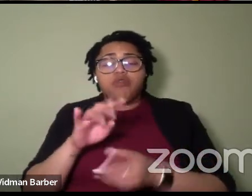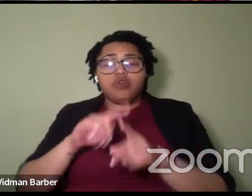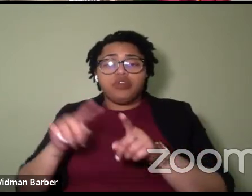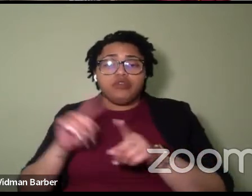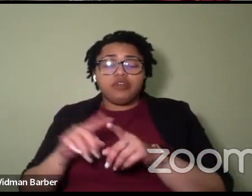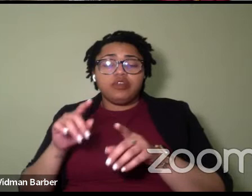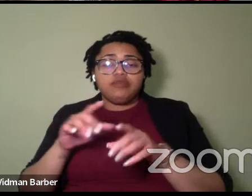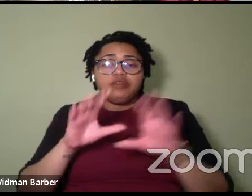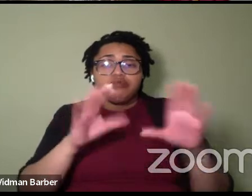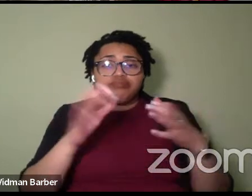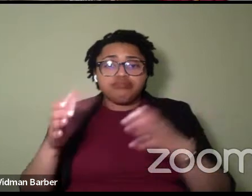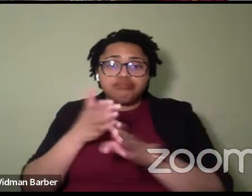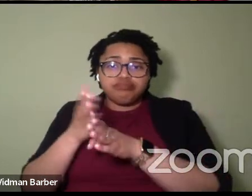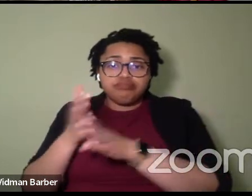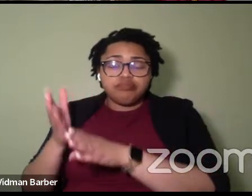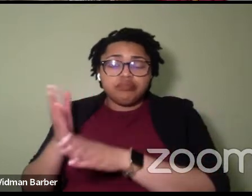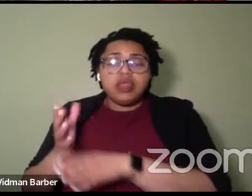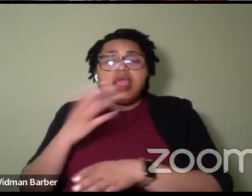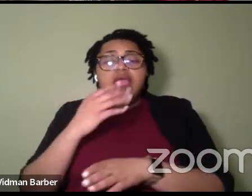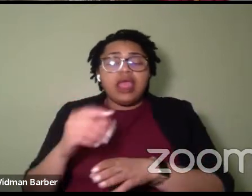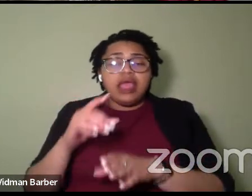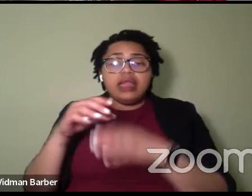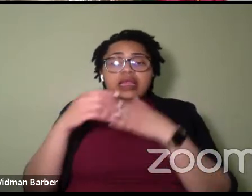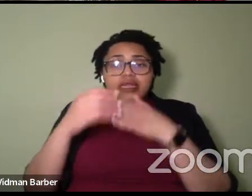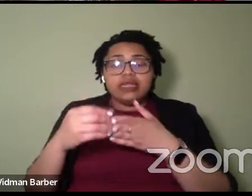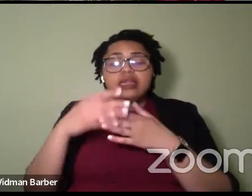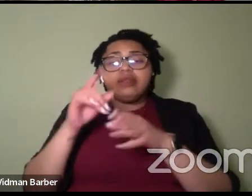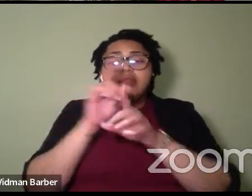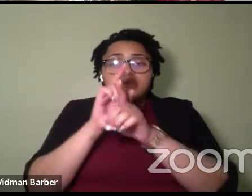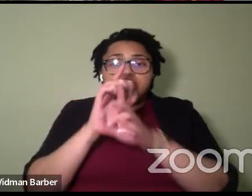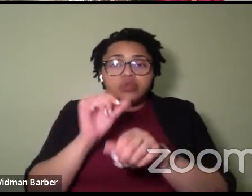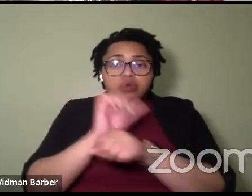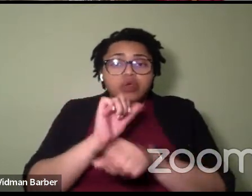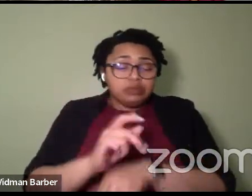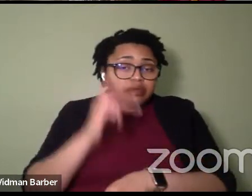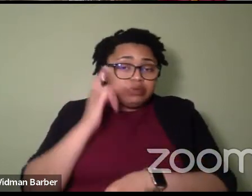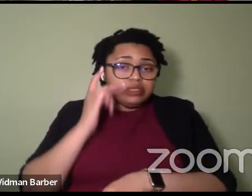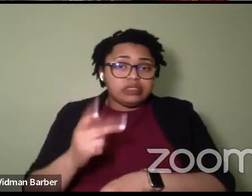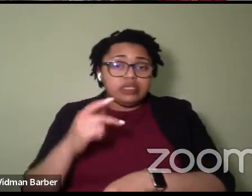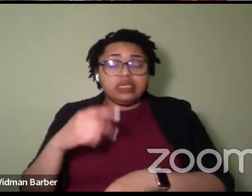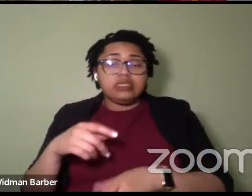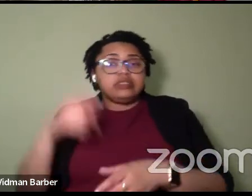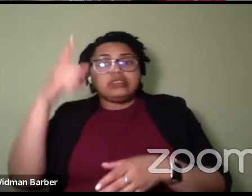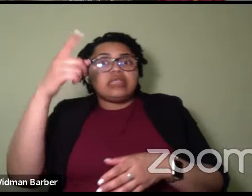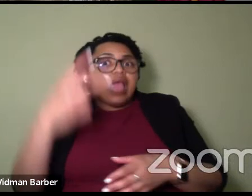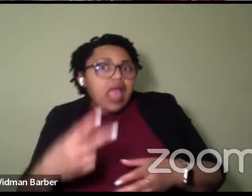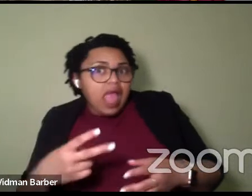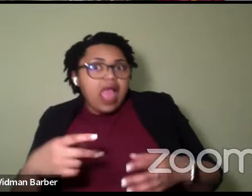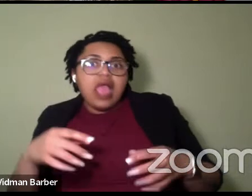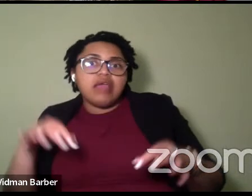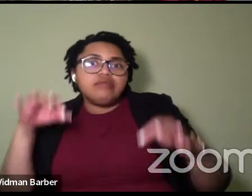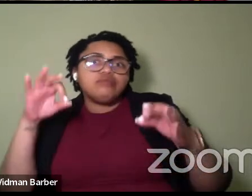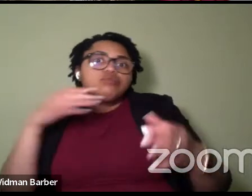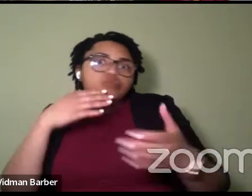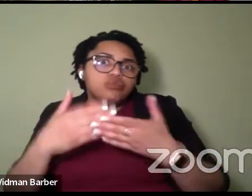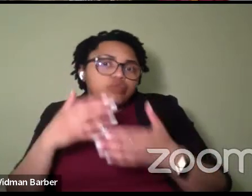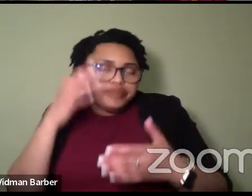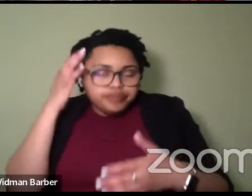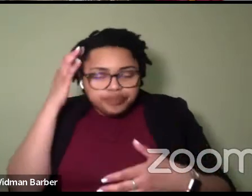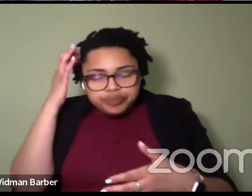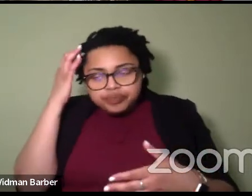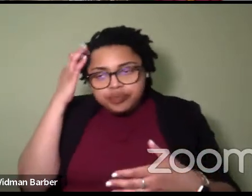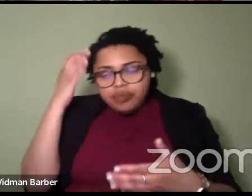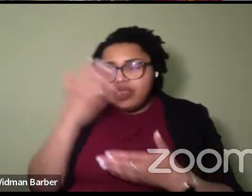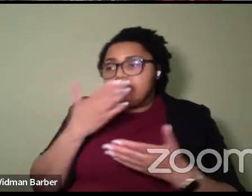leadership work to be seen as halfway legitimate. And the thing that you said, Dr. Moore, about wanting to just show up